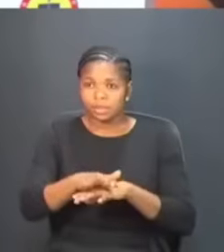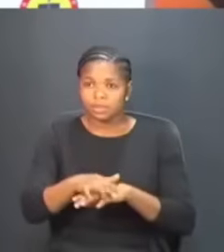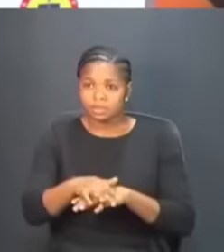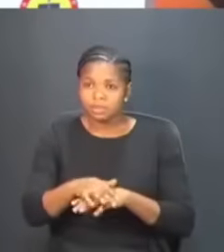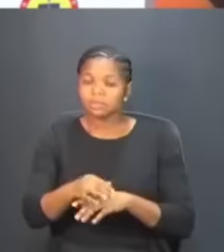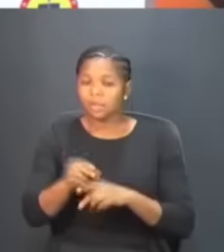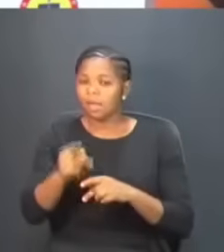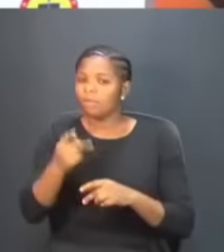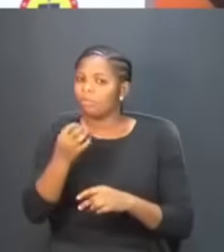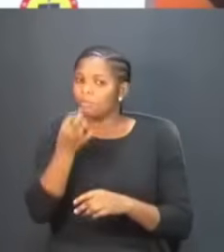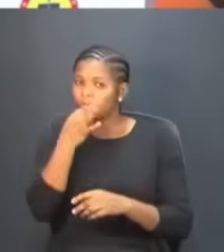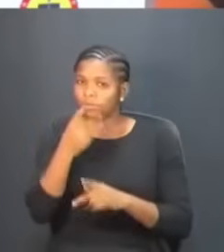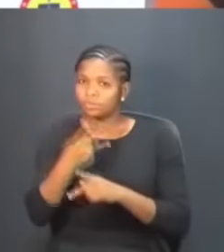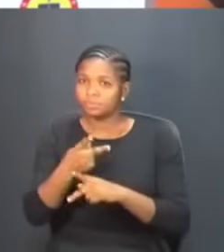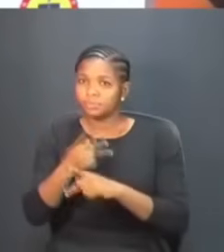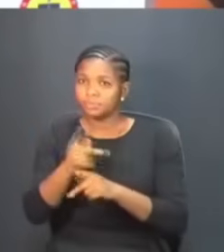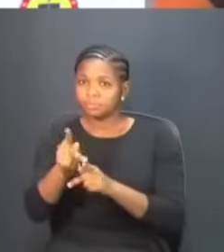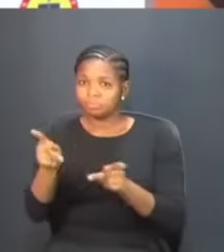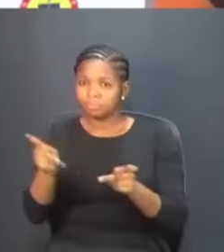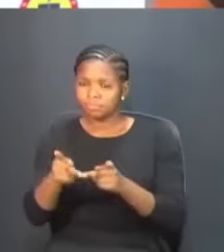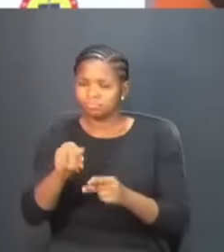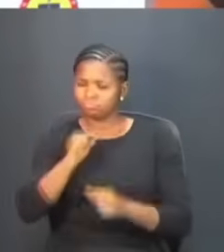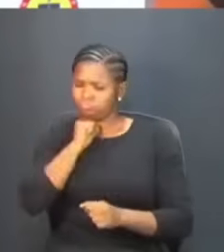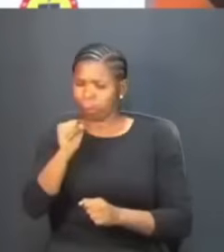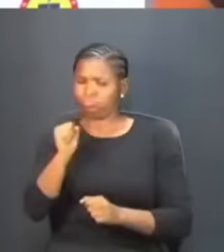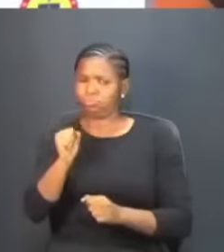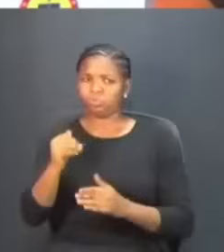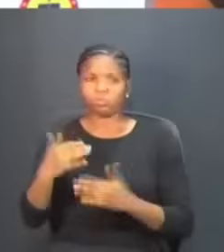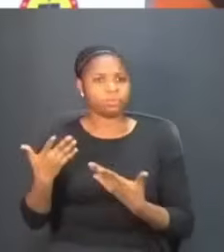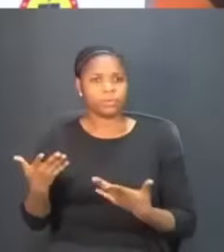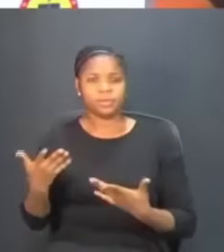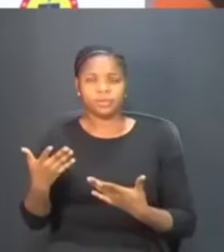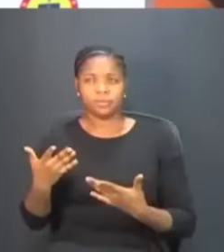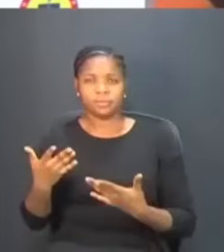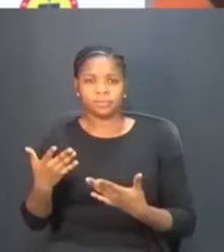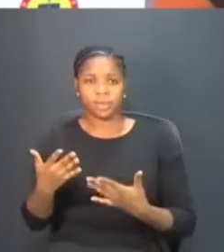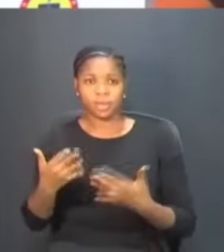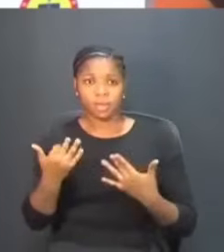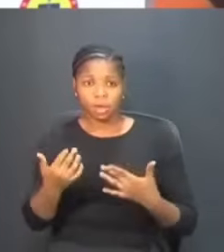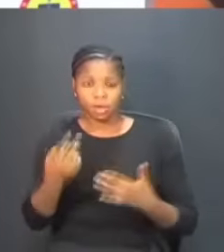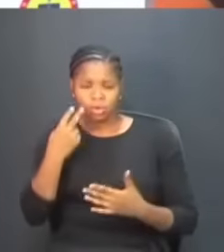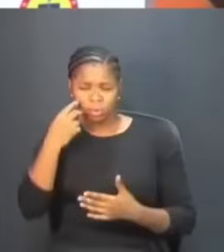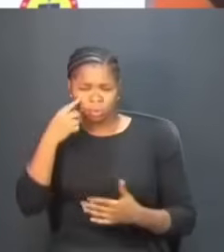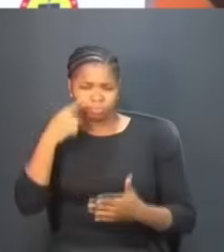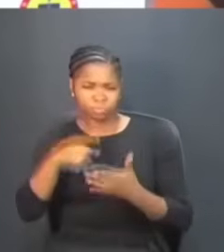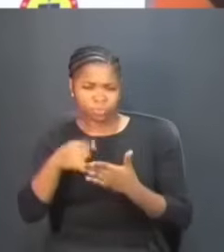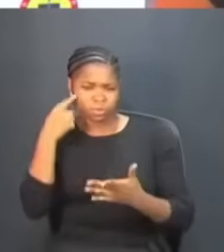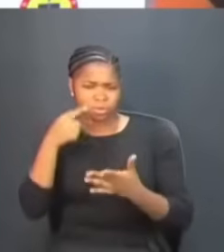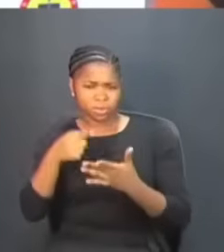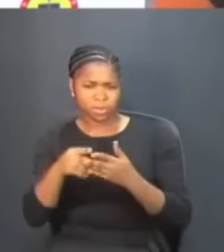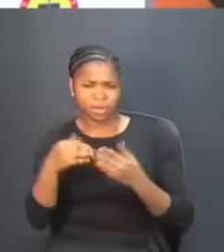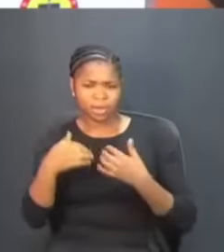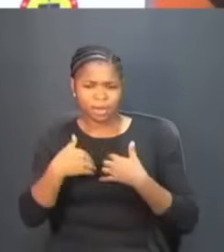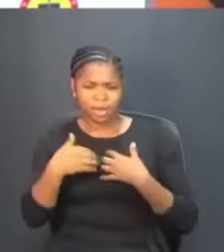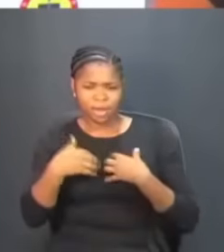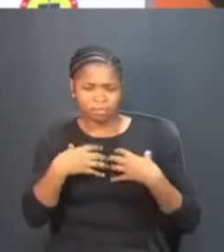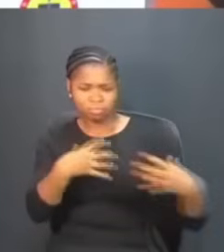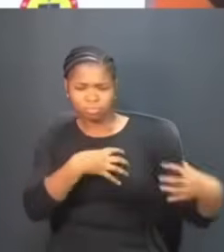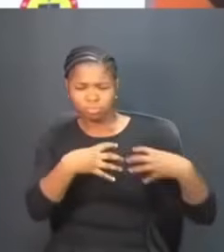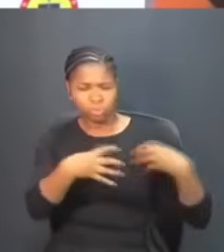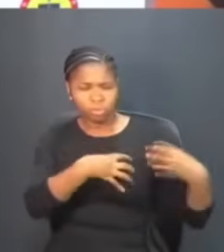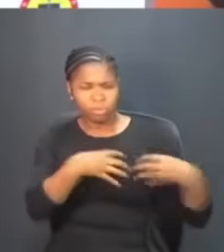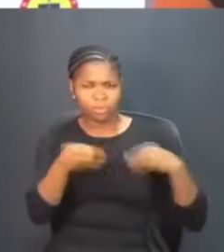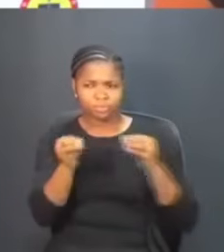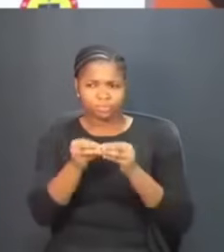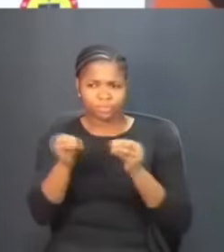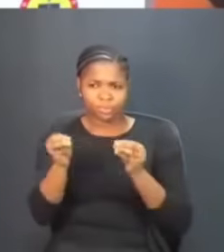question. I'm saying this because this is a national concern. If you check around, there's a lot of complaints about food being